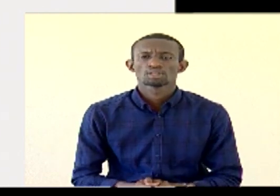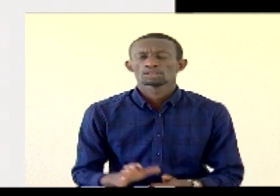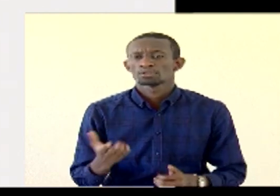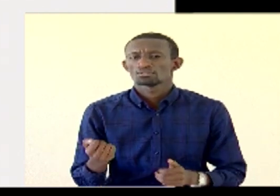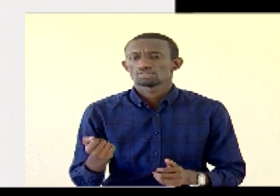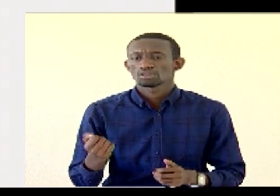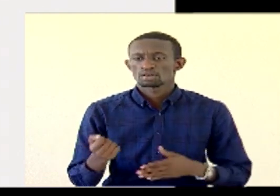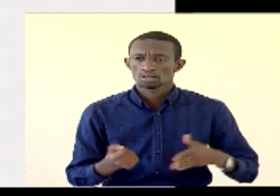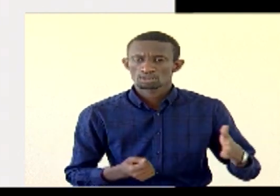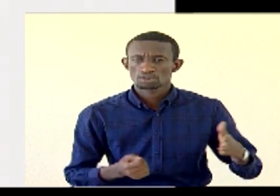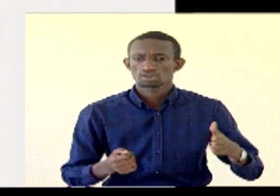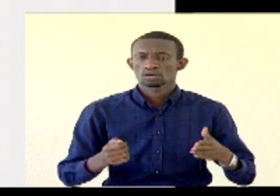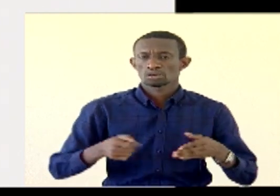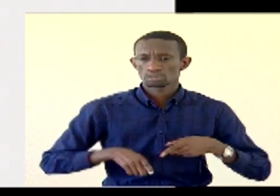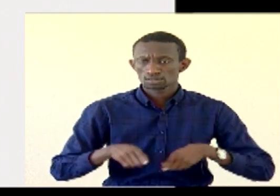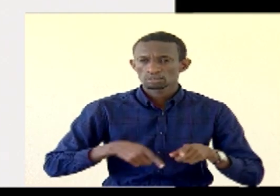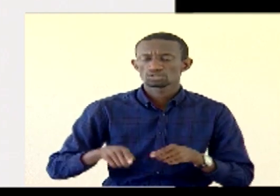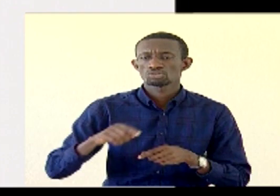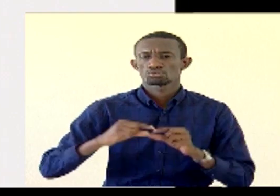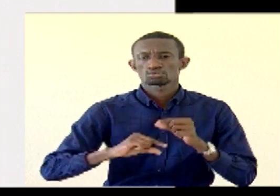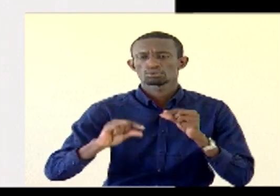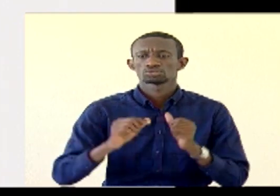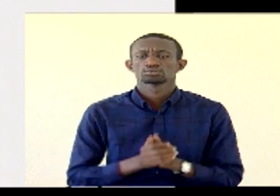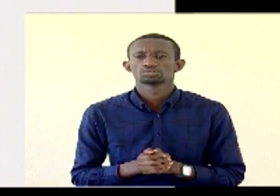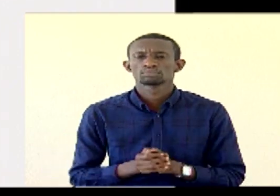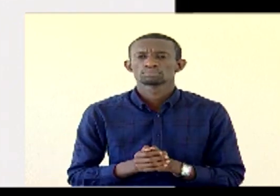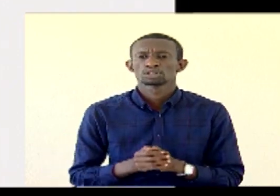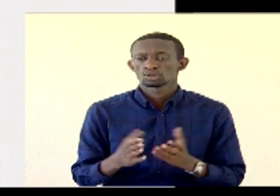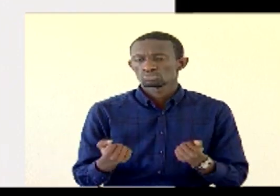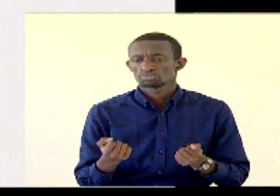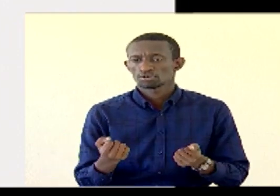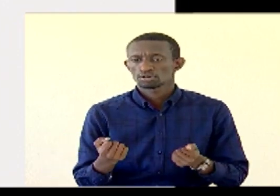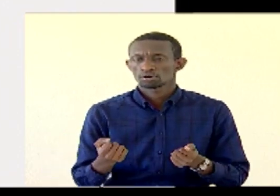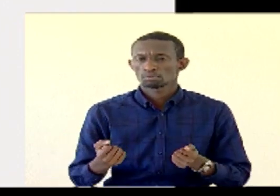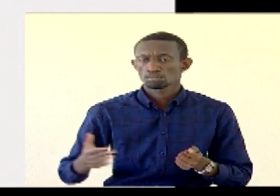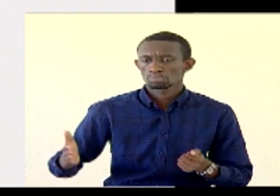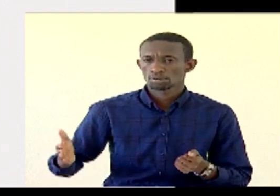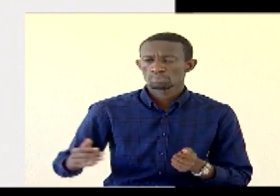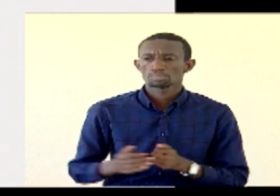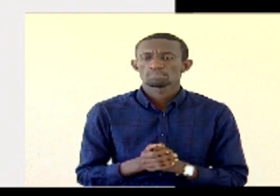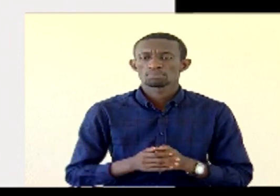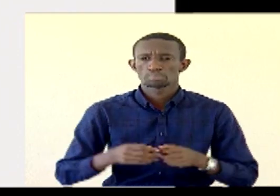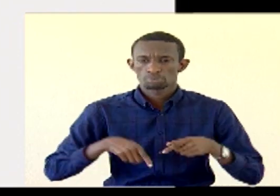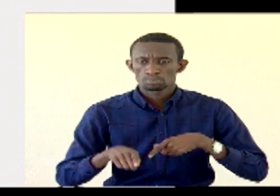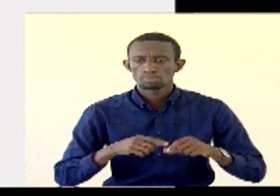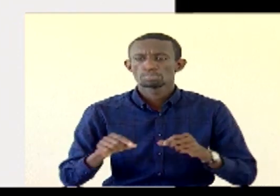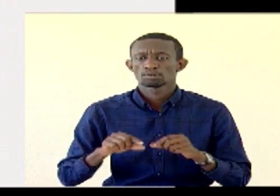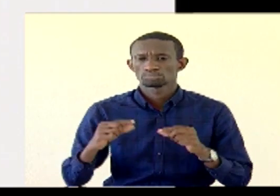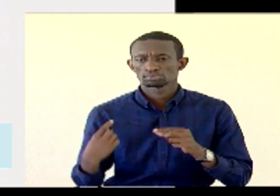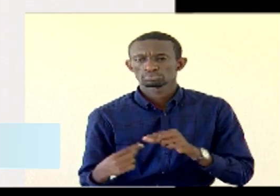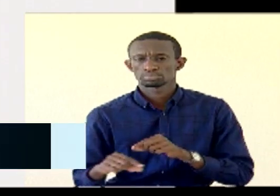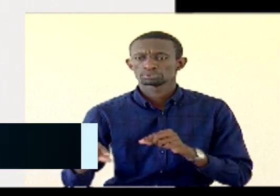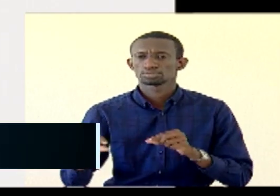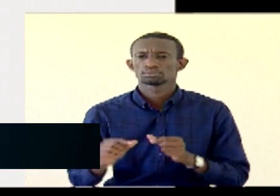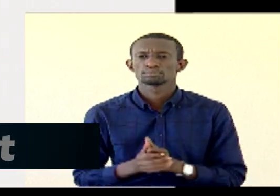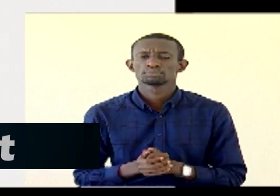artery. We have the right renal artery. We have the urinary bladder. We